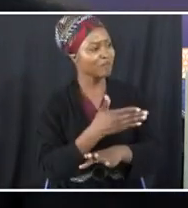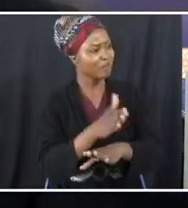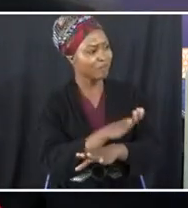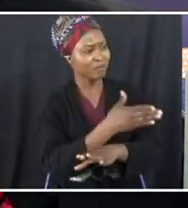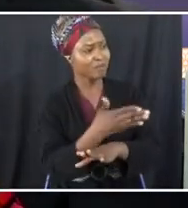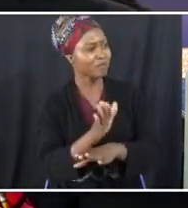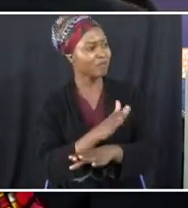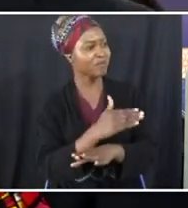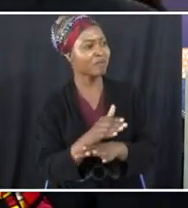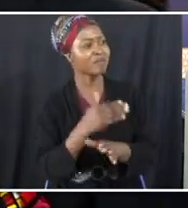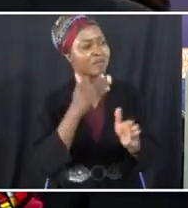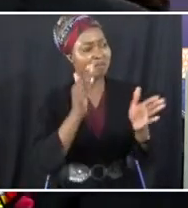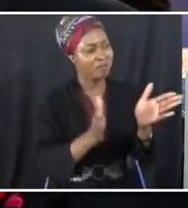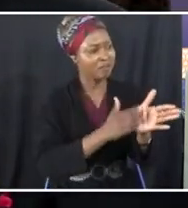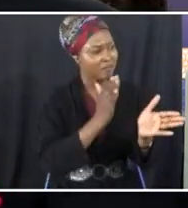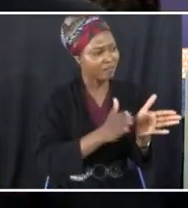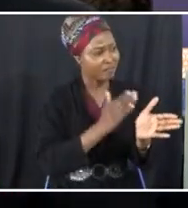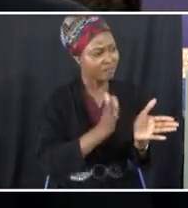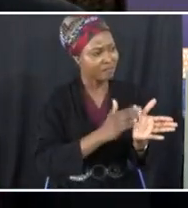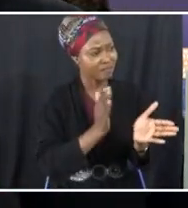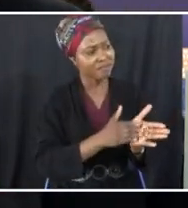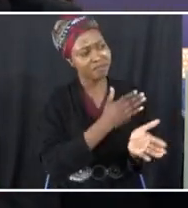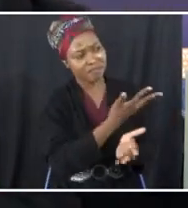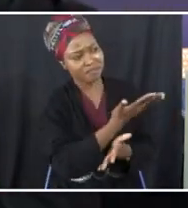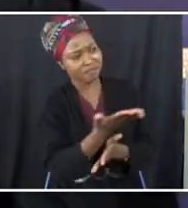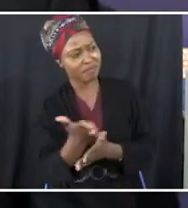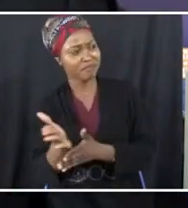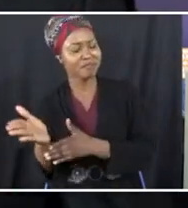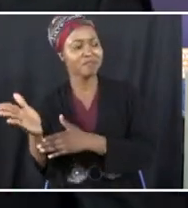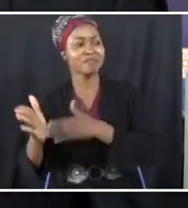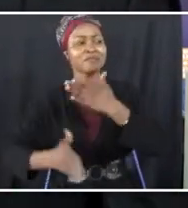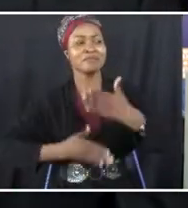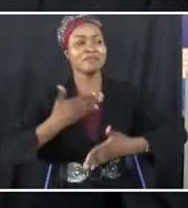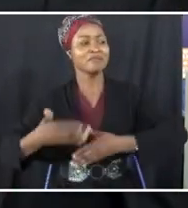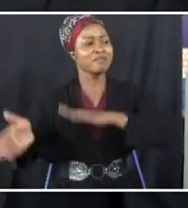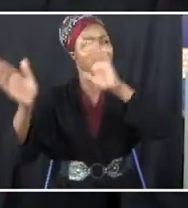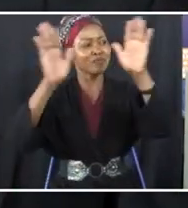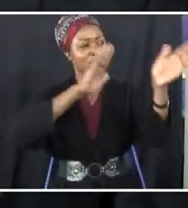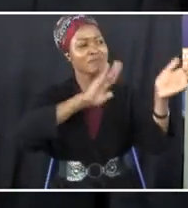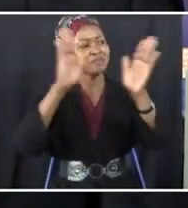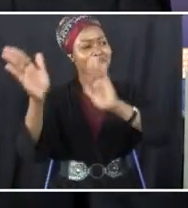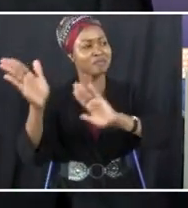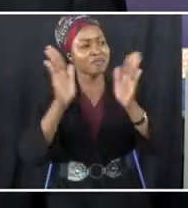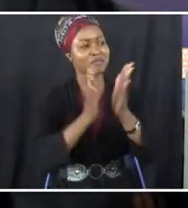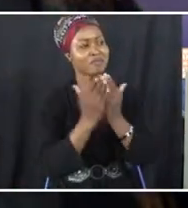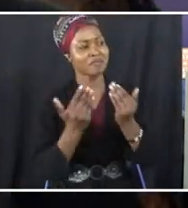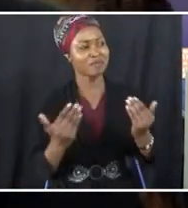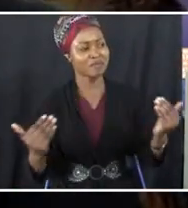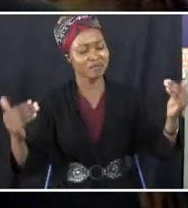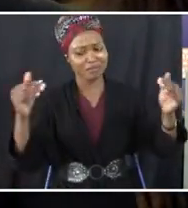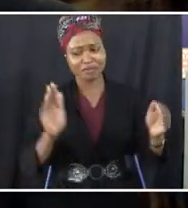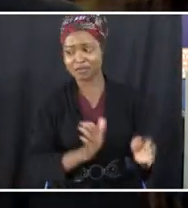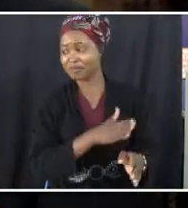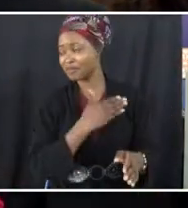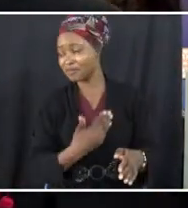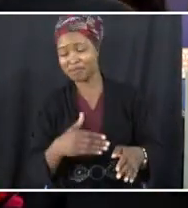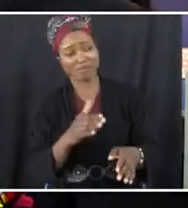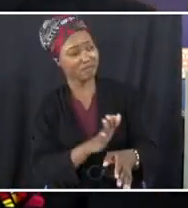longer rung. Hushed were the glad hosannas,